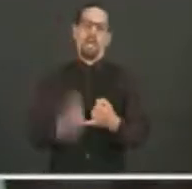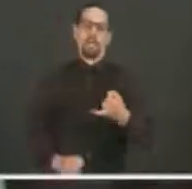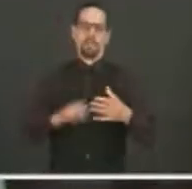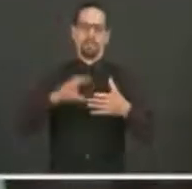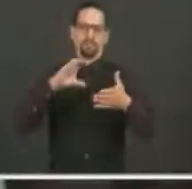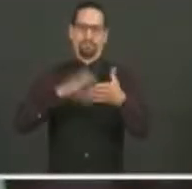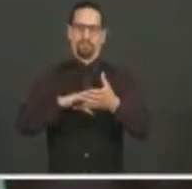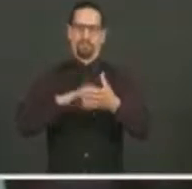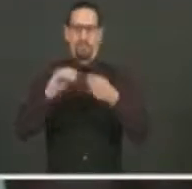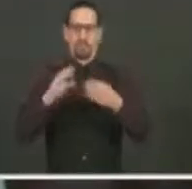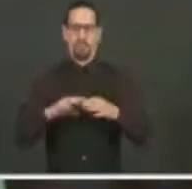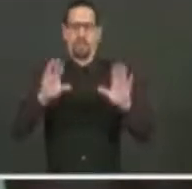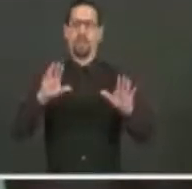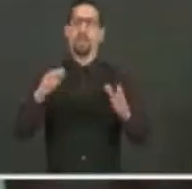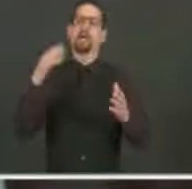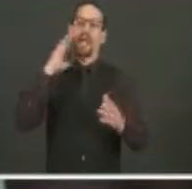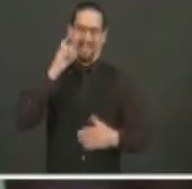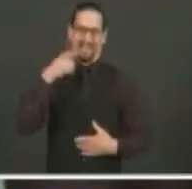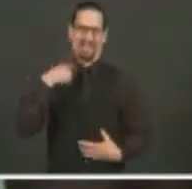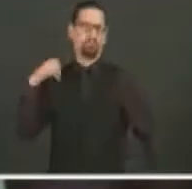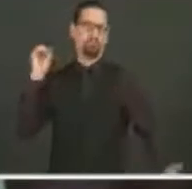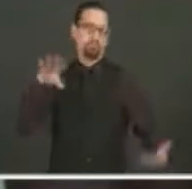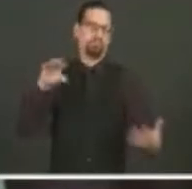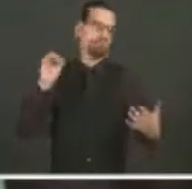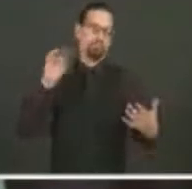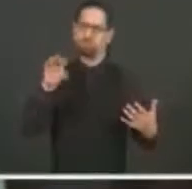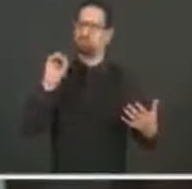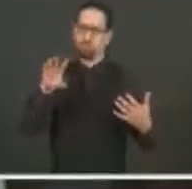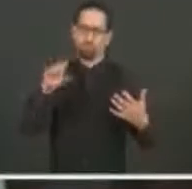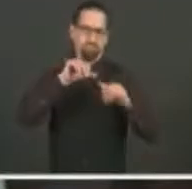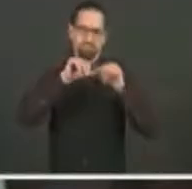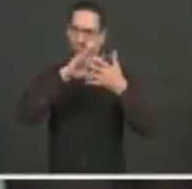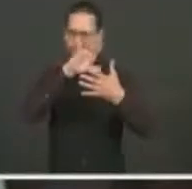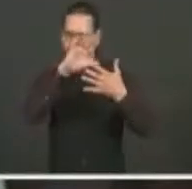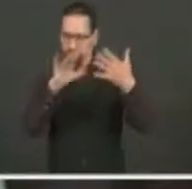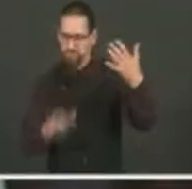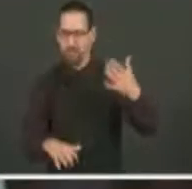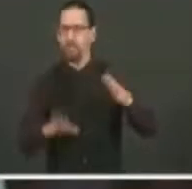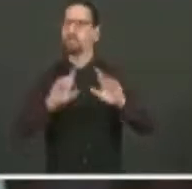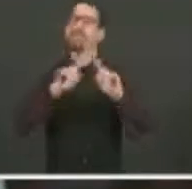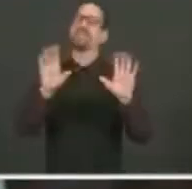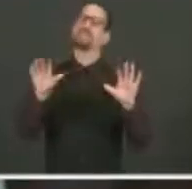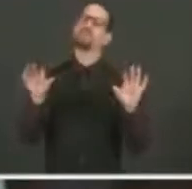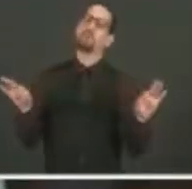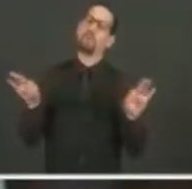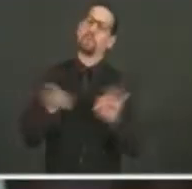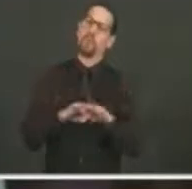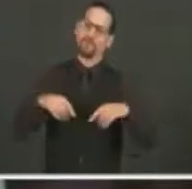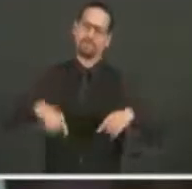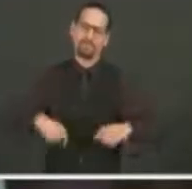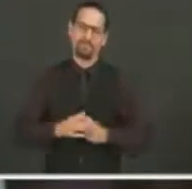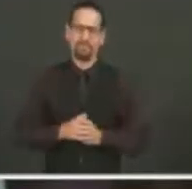but bear with me for this one. So as I've said many times,